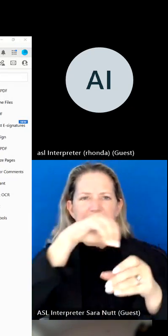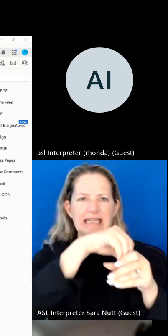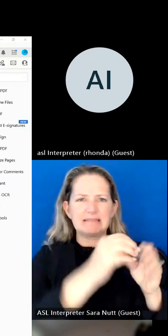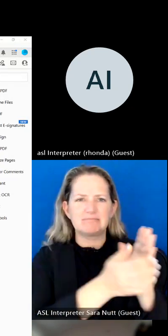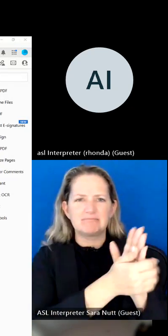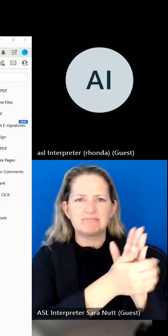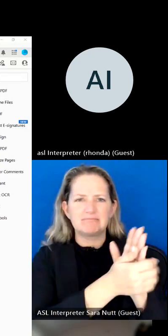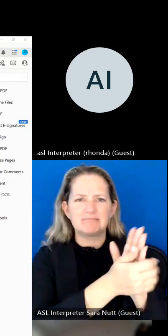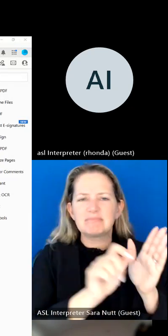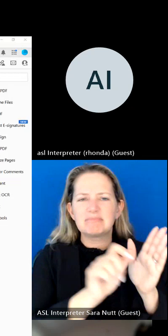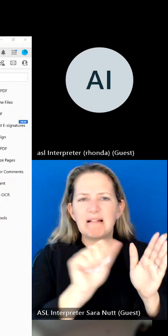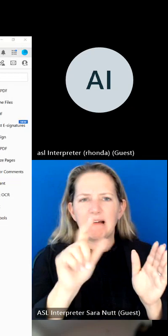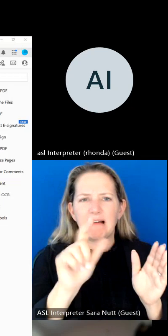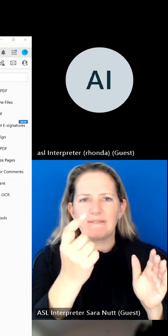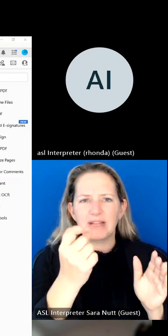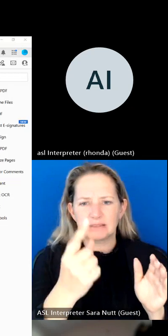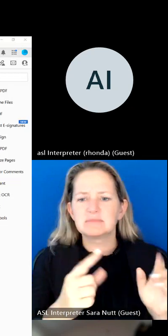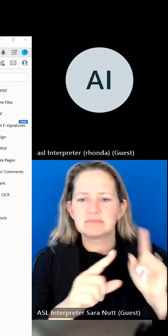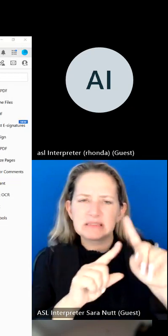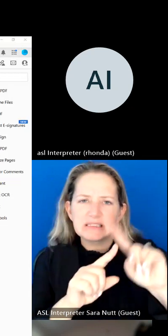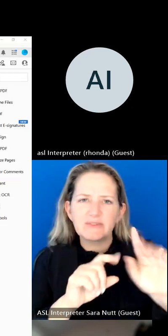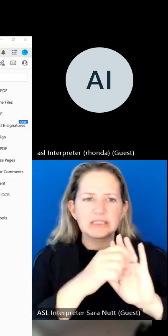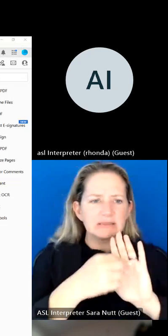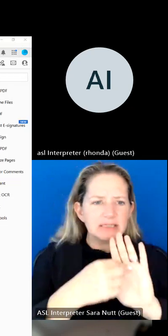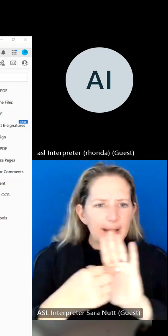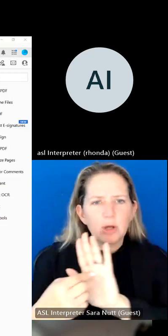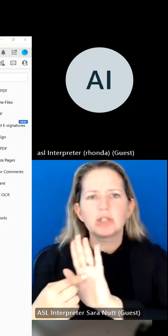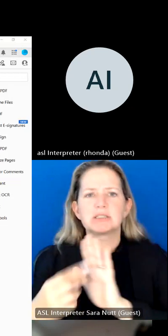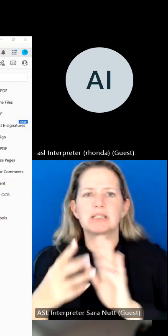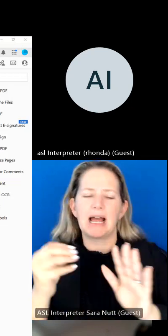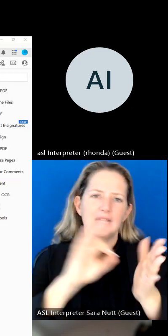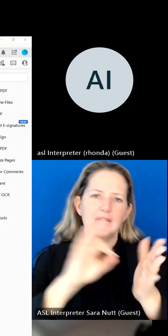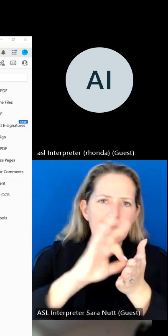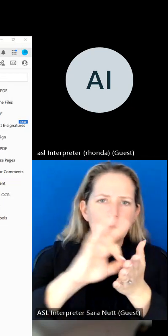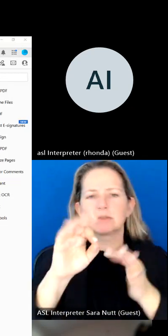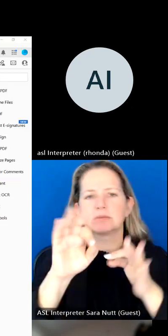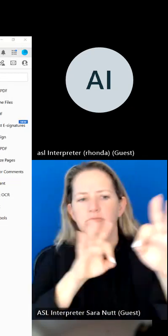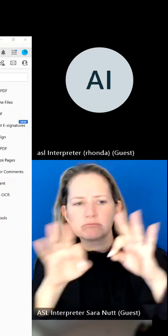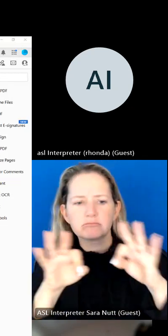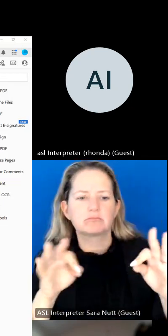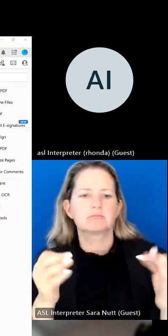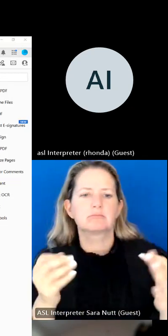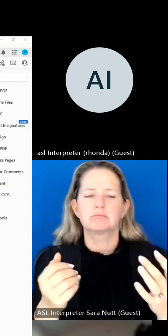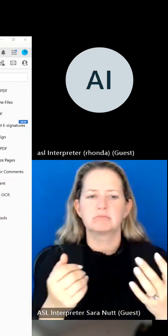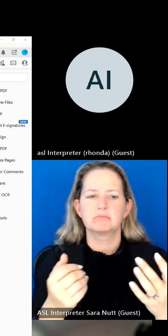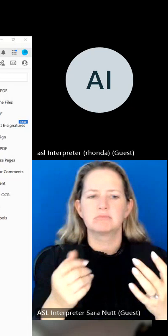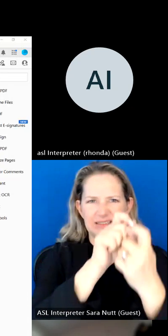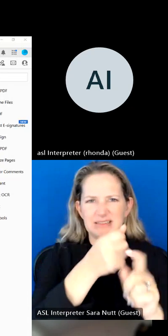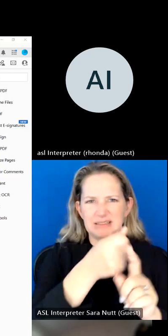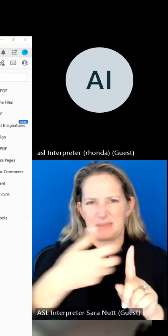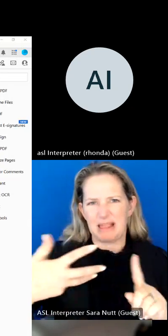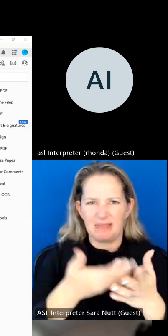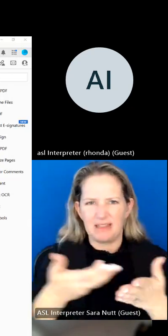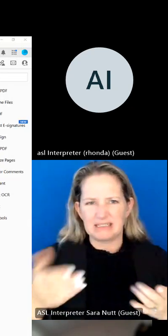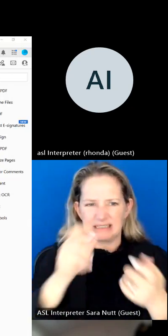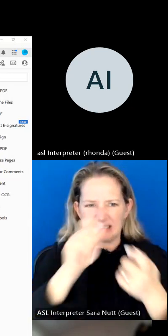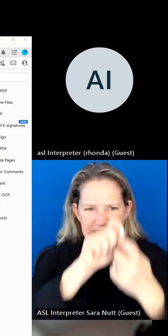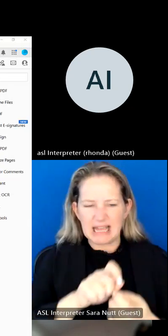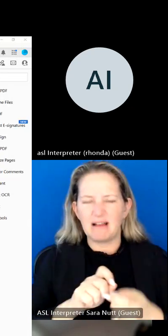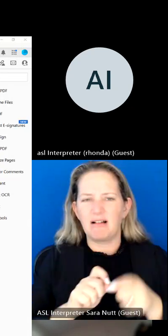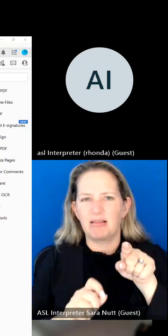of accounts. And you can see here, then they explain things in some detail. So it's